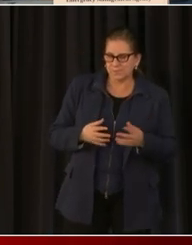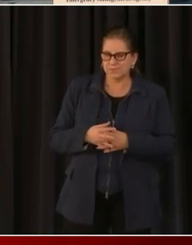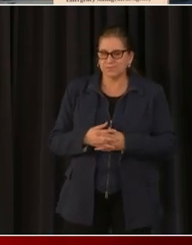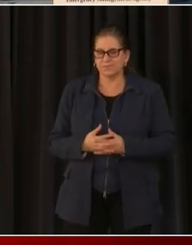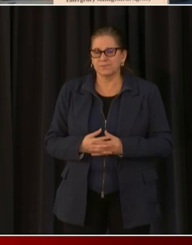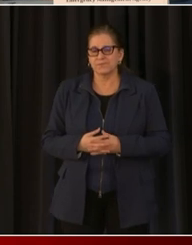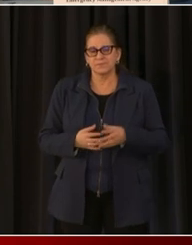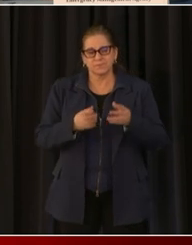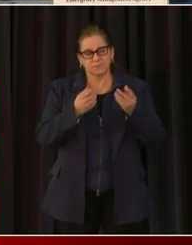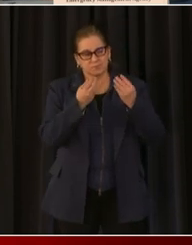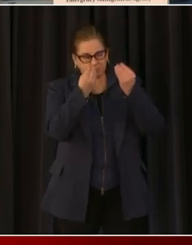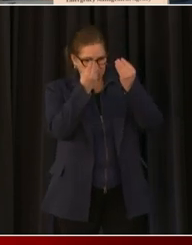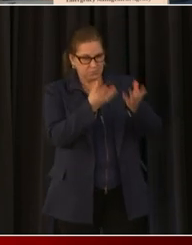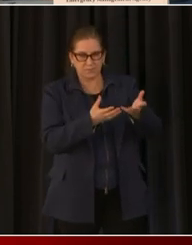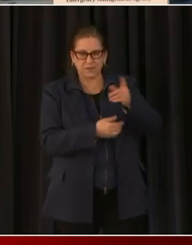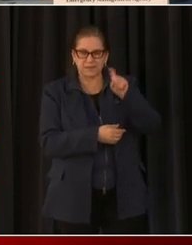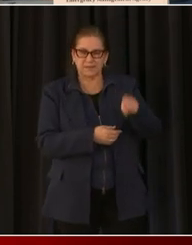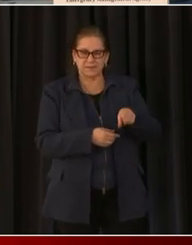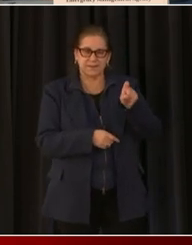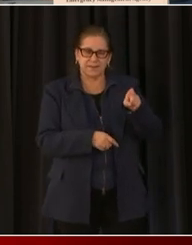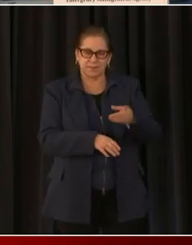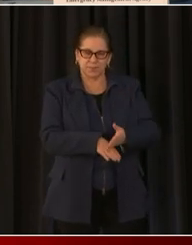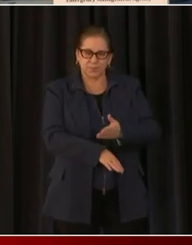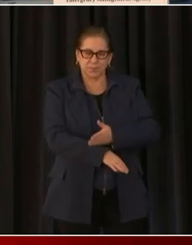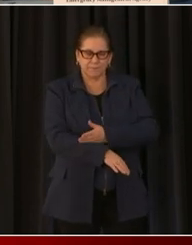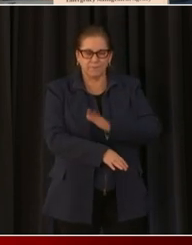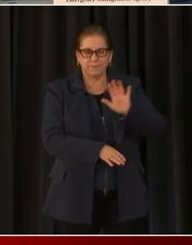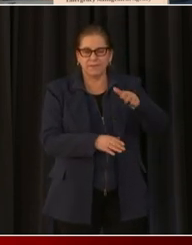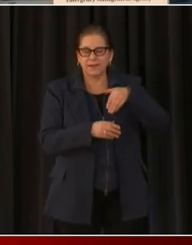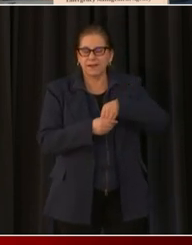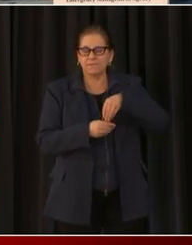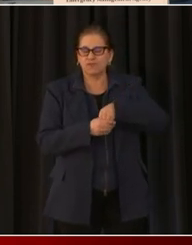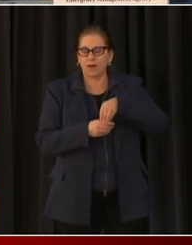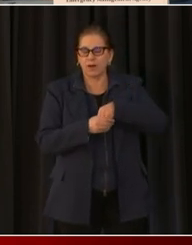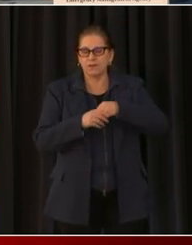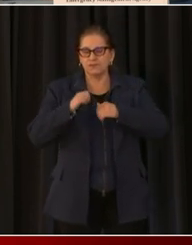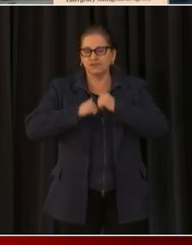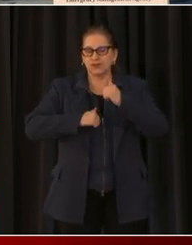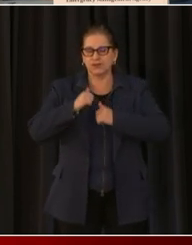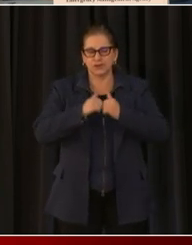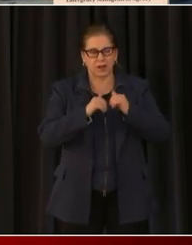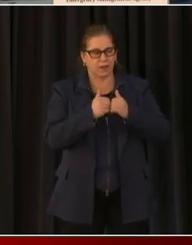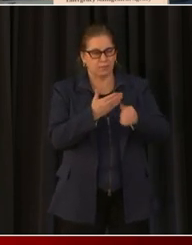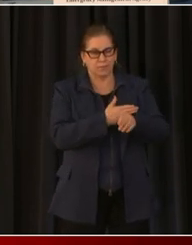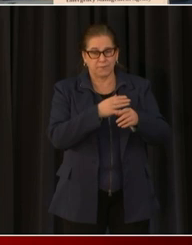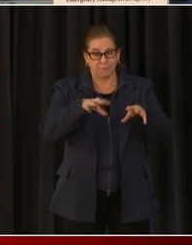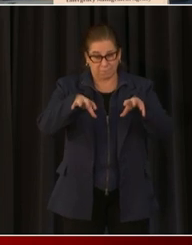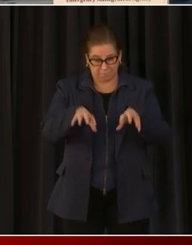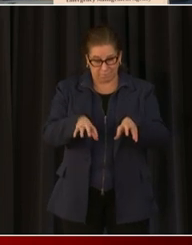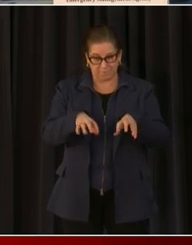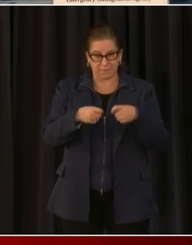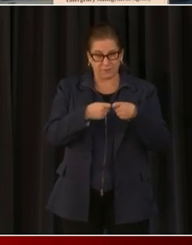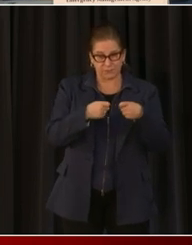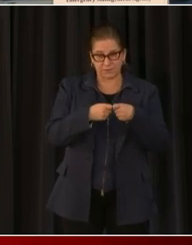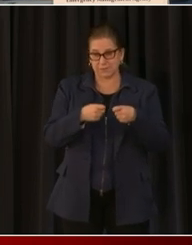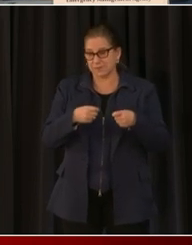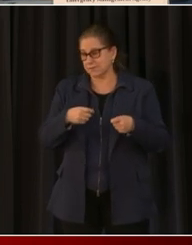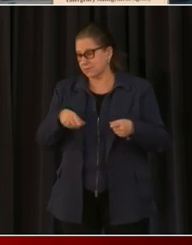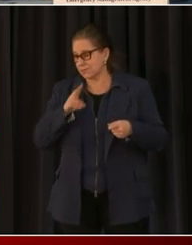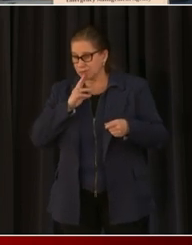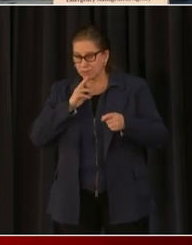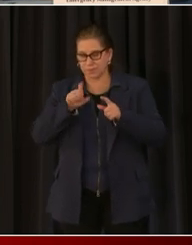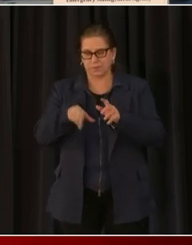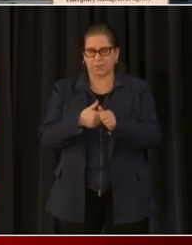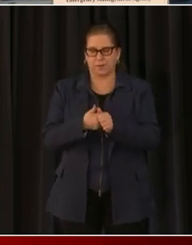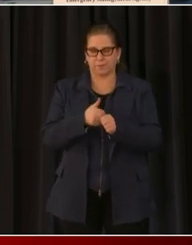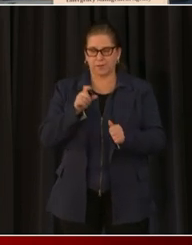opportunity for them to, again, relook at their infrastructure. And certainly that will be ongoing. For our residents